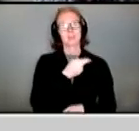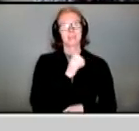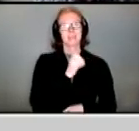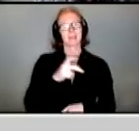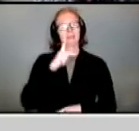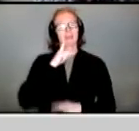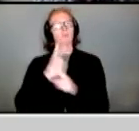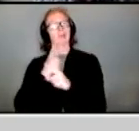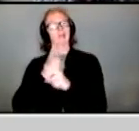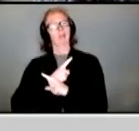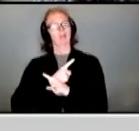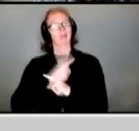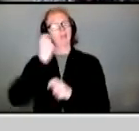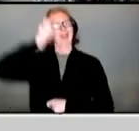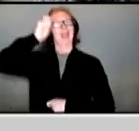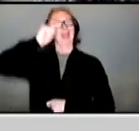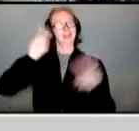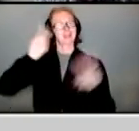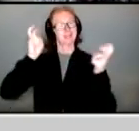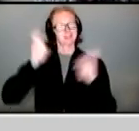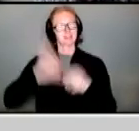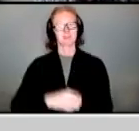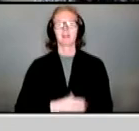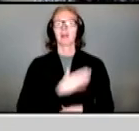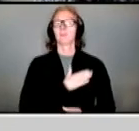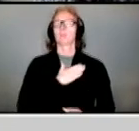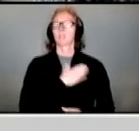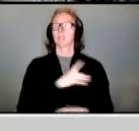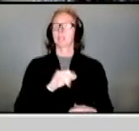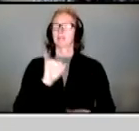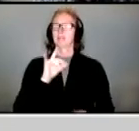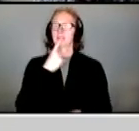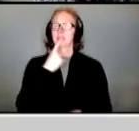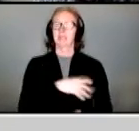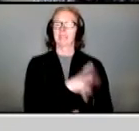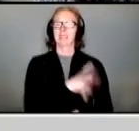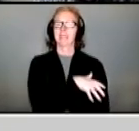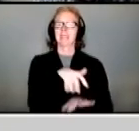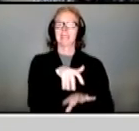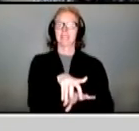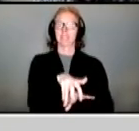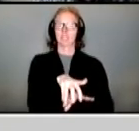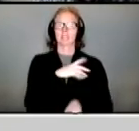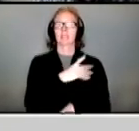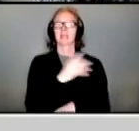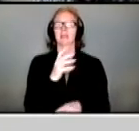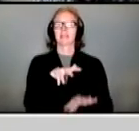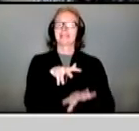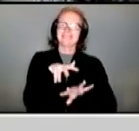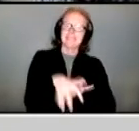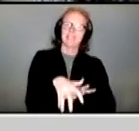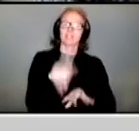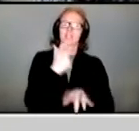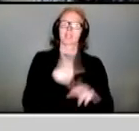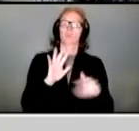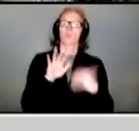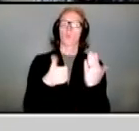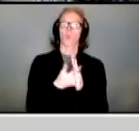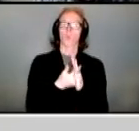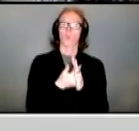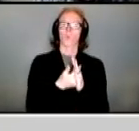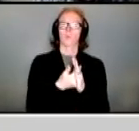vary, I appreciate when folks say Indigenous as a whole. But I think the subcommittees,